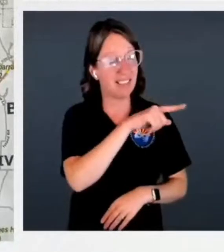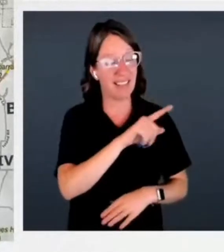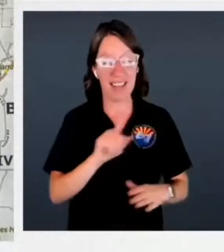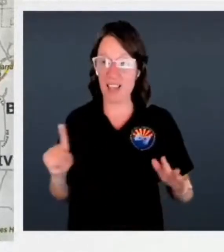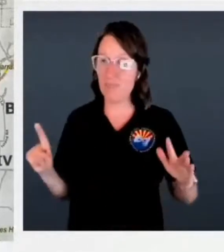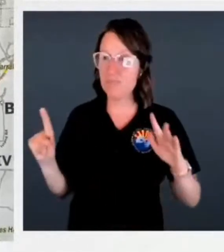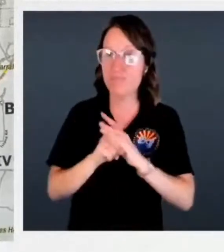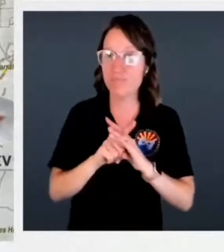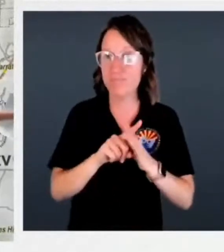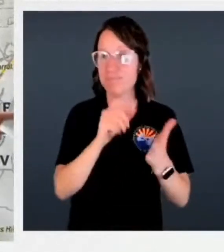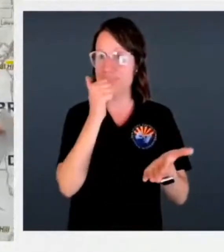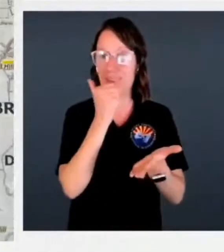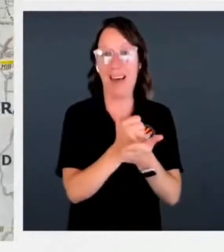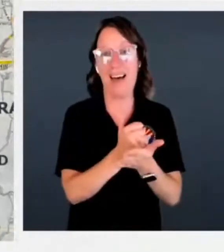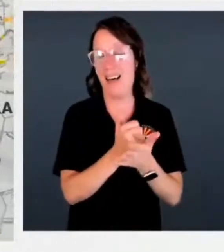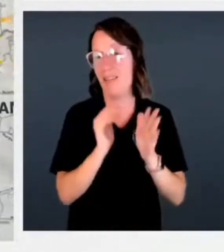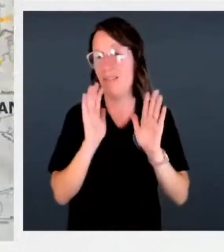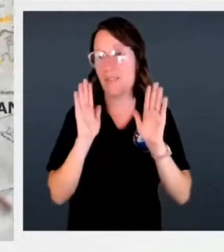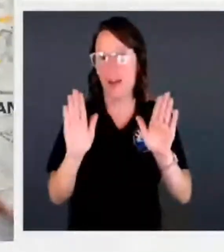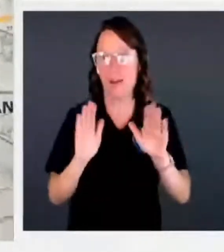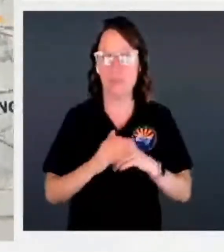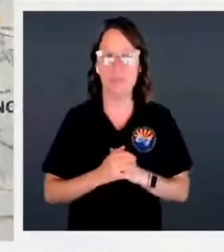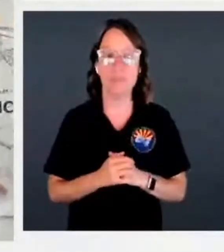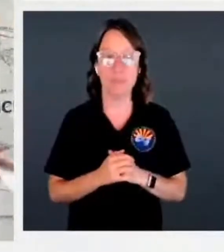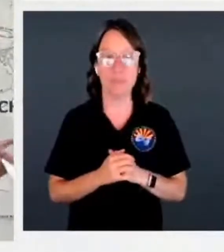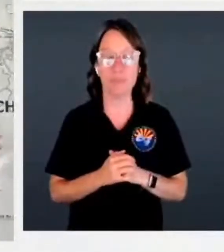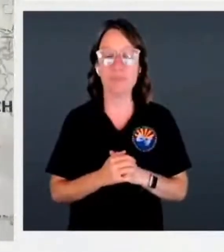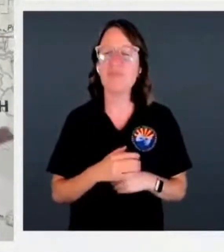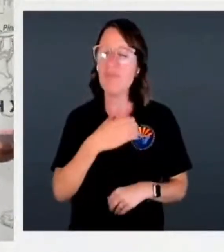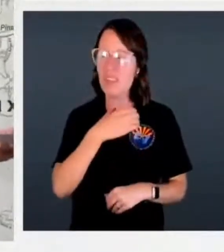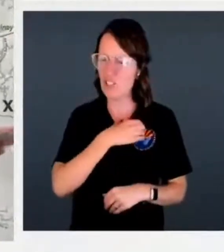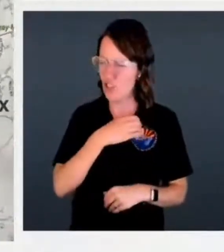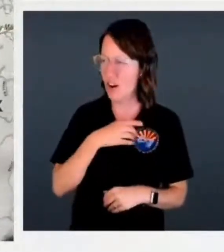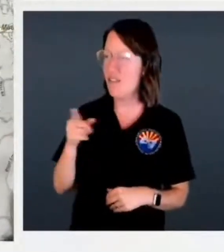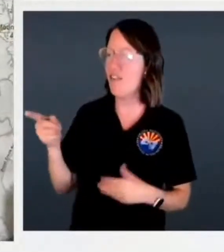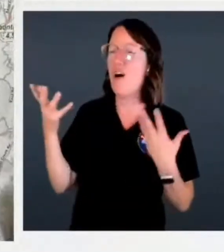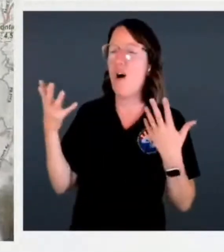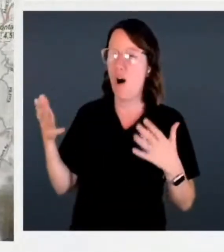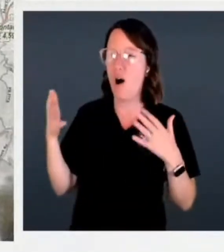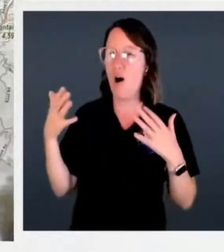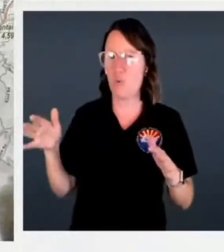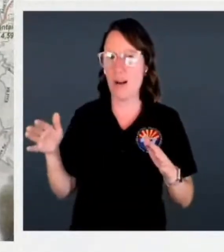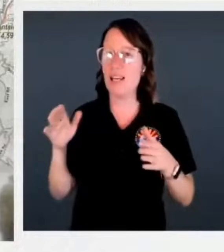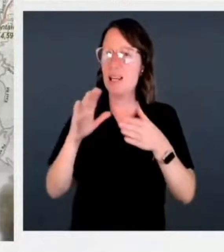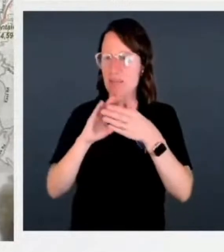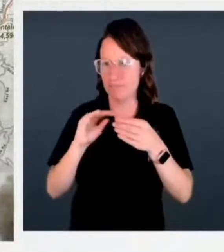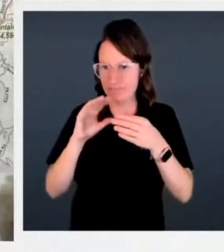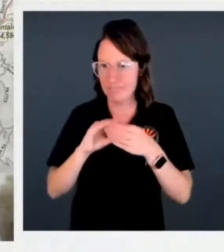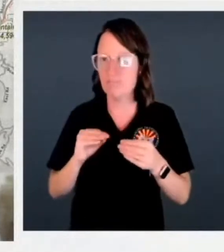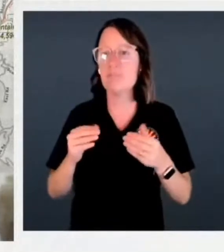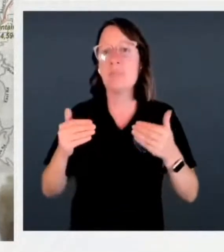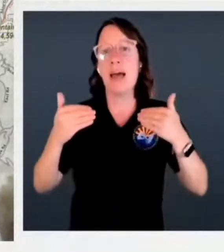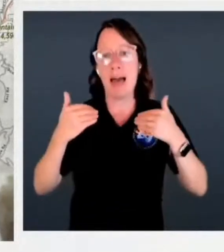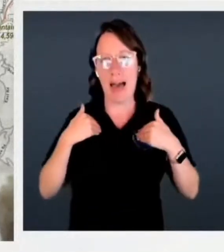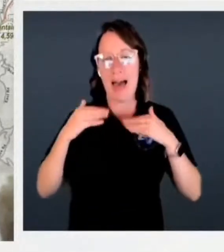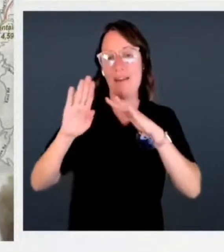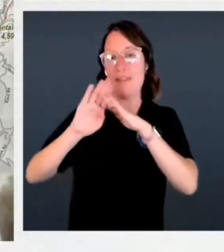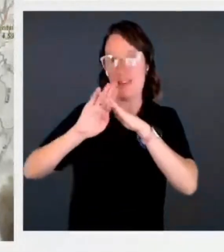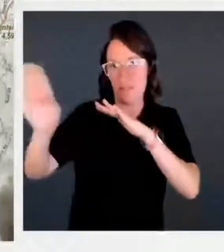EVAC warning and orders. Sheriff touched on that. We do have orders in place. Whenever we see a red